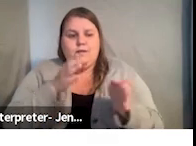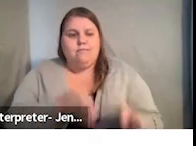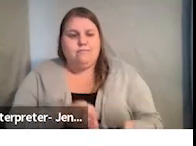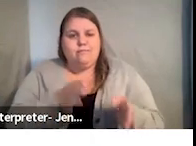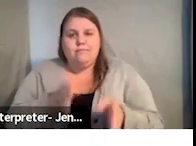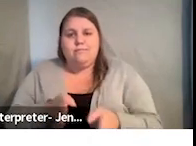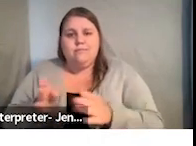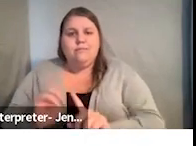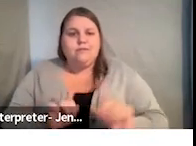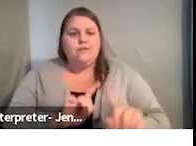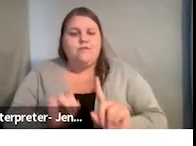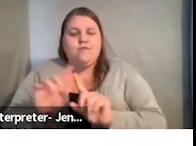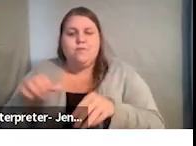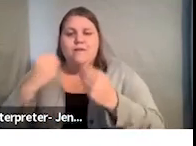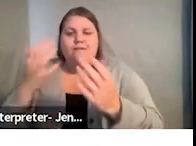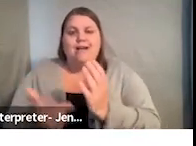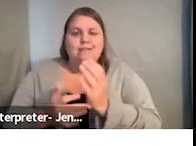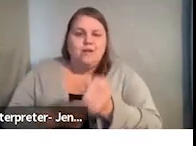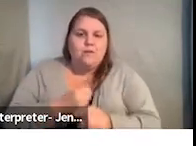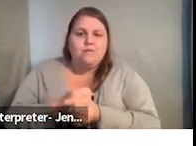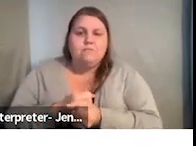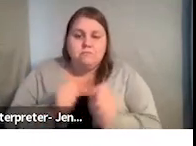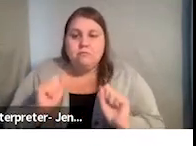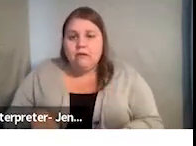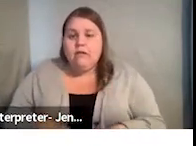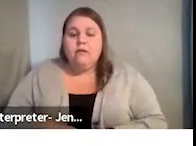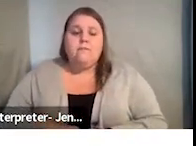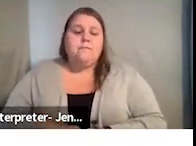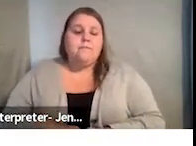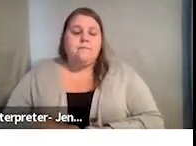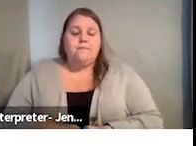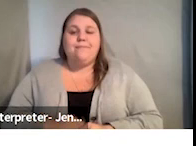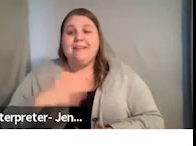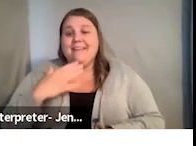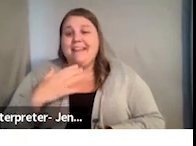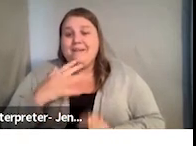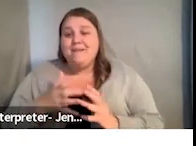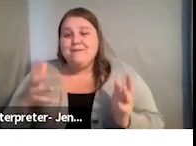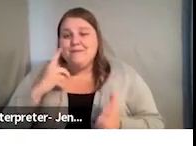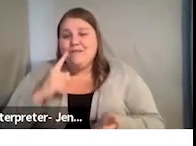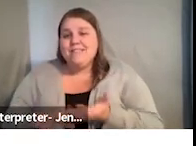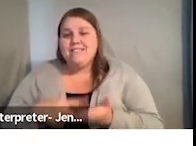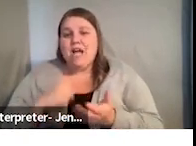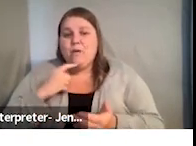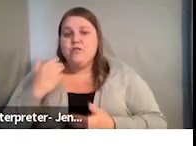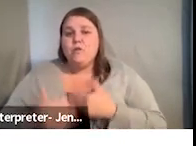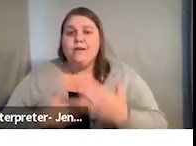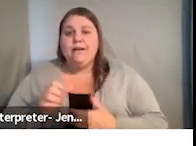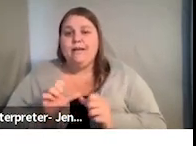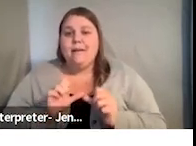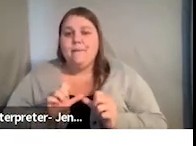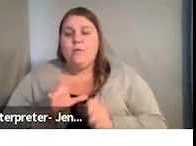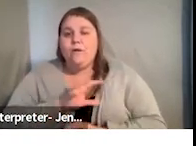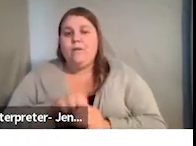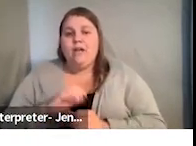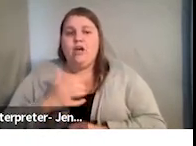directly to provide technical assistance. And thank you so much. I do want to move along in